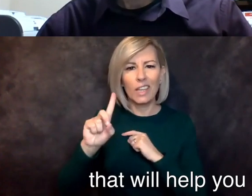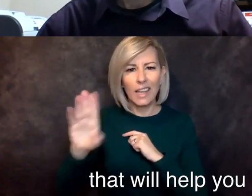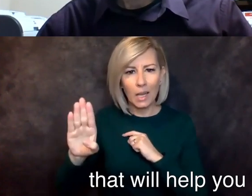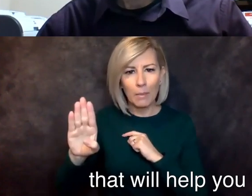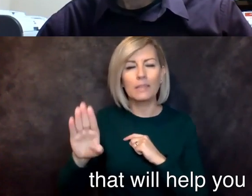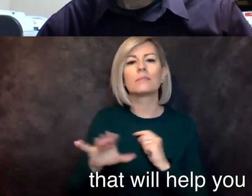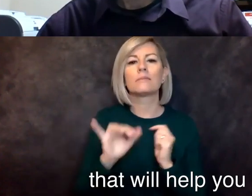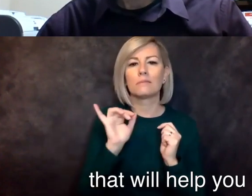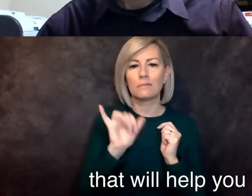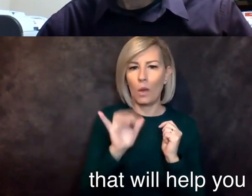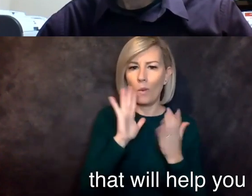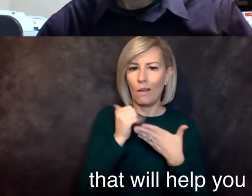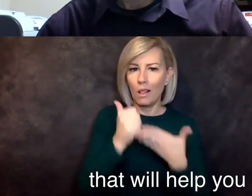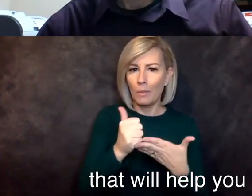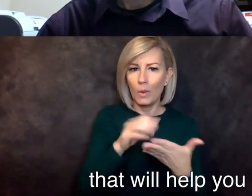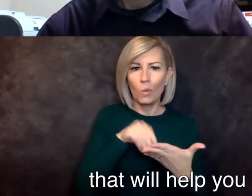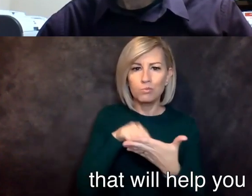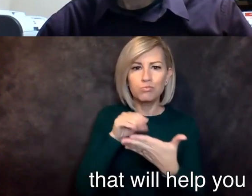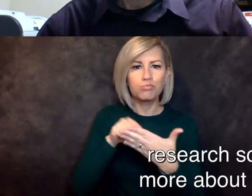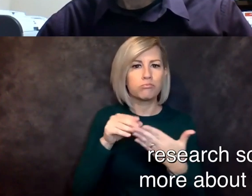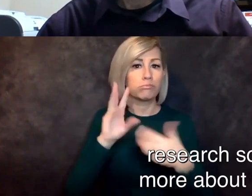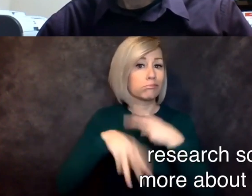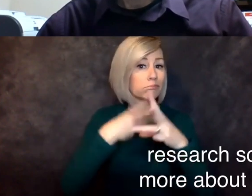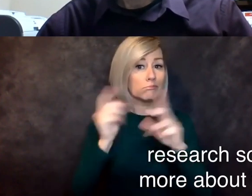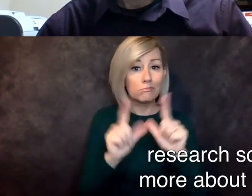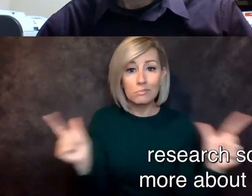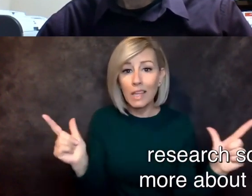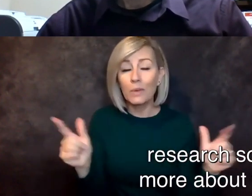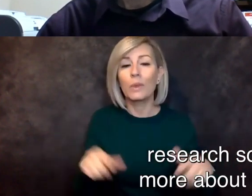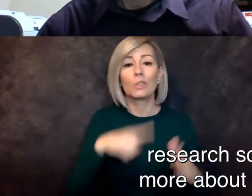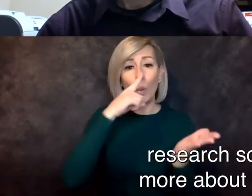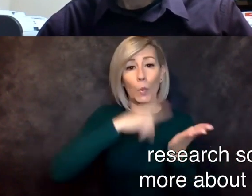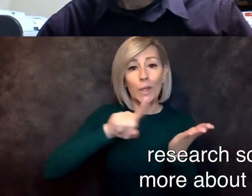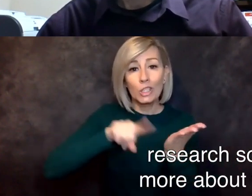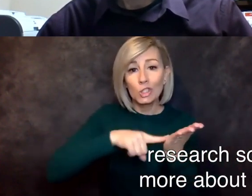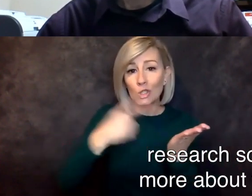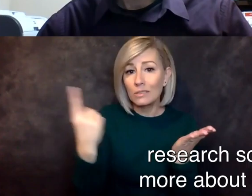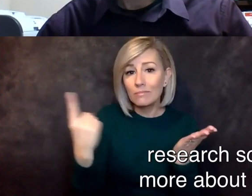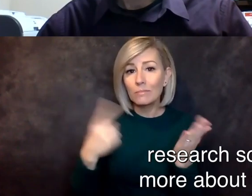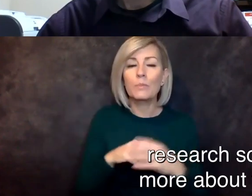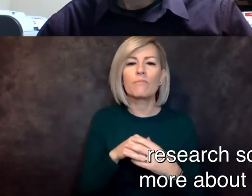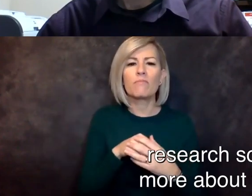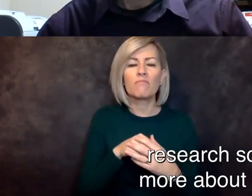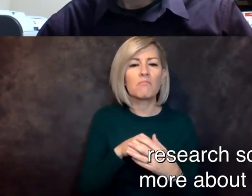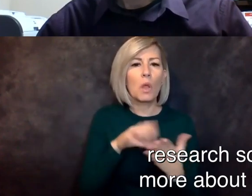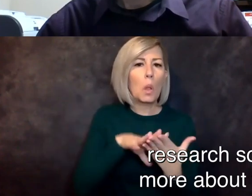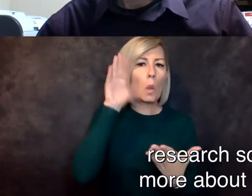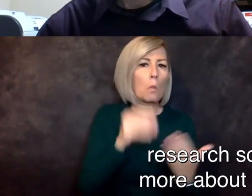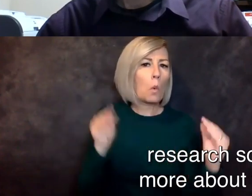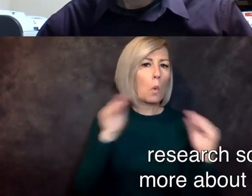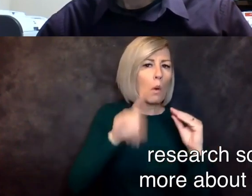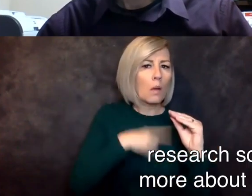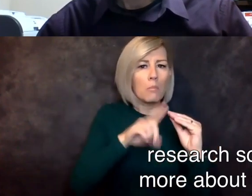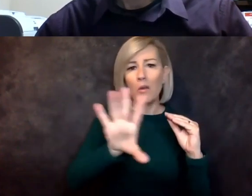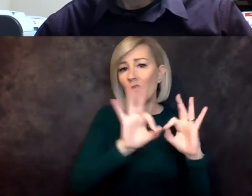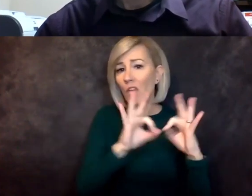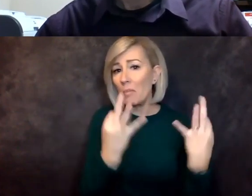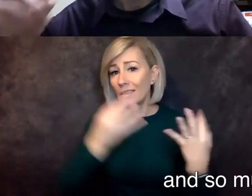will help you learn a world language, research something, find out more about your family history,